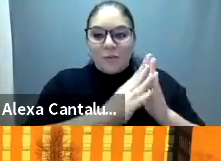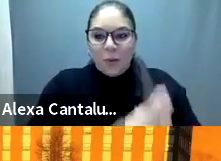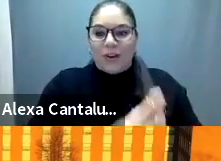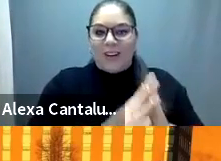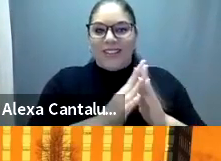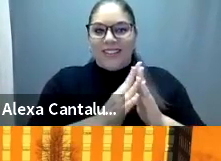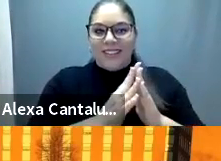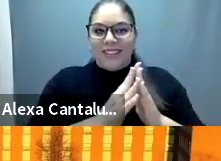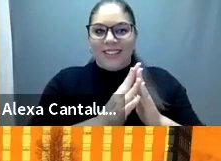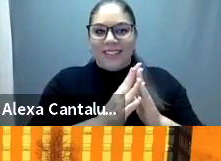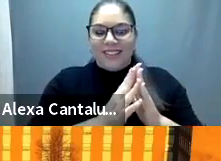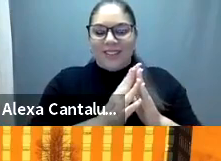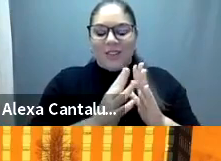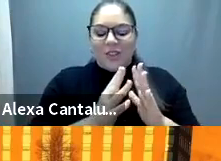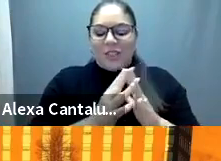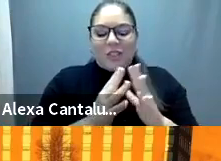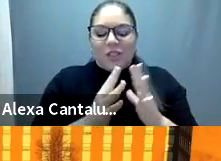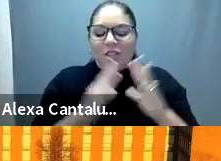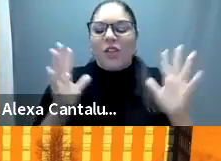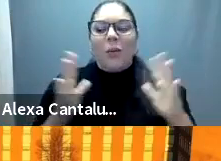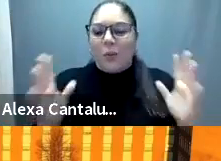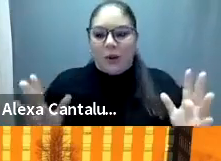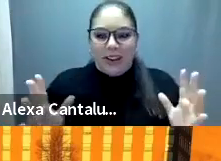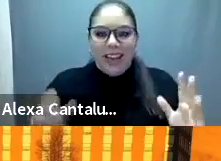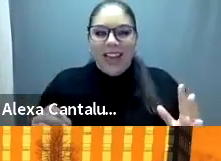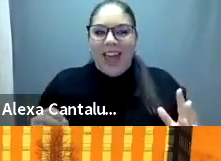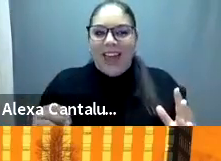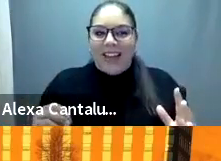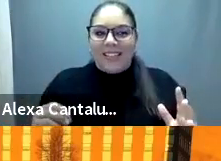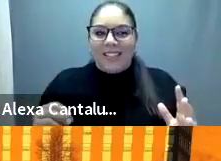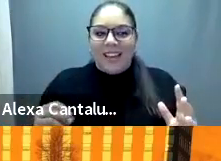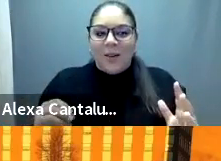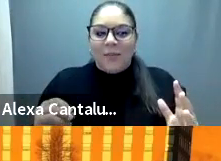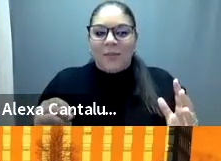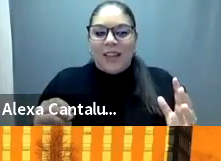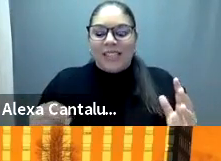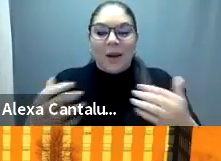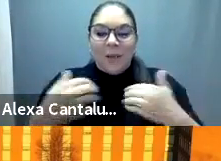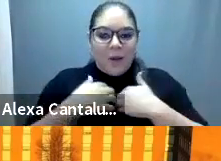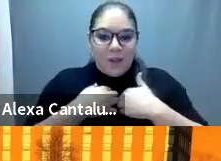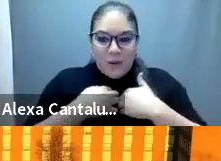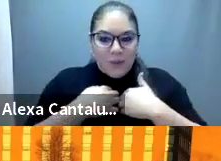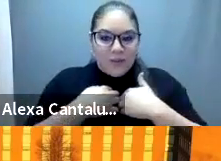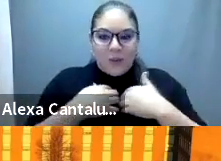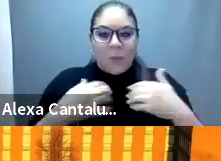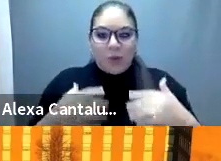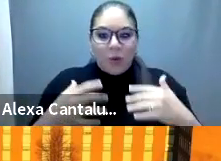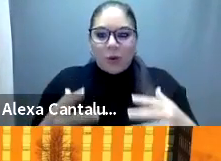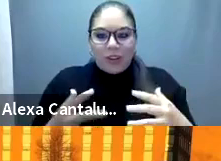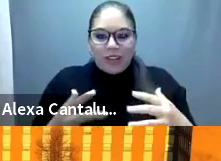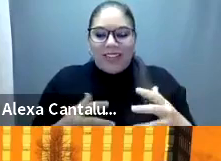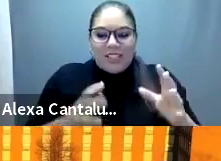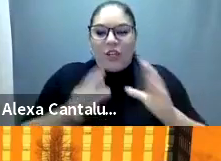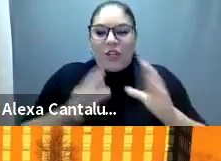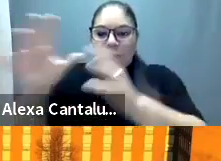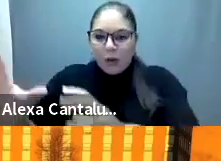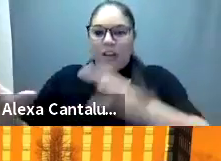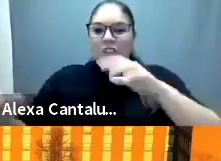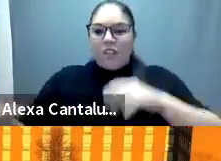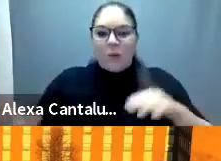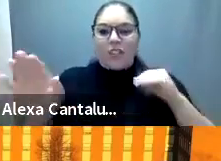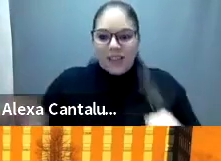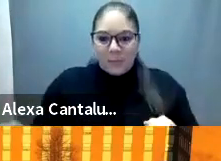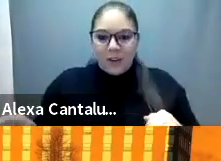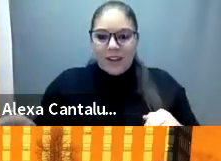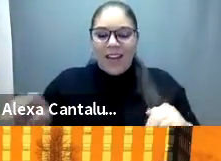most important, just so important. And it's not about you. The work, it's your work